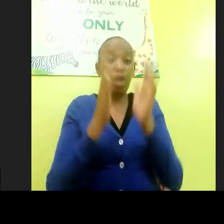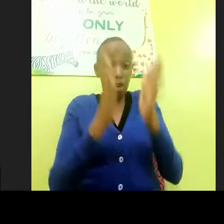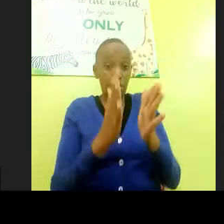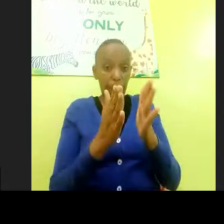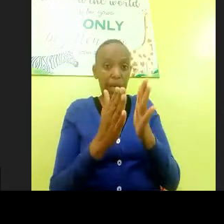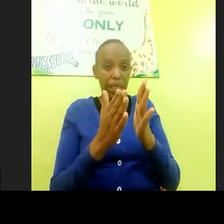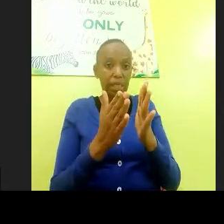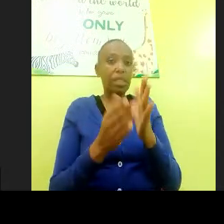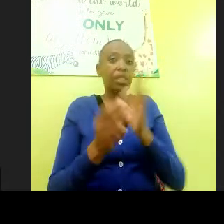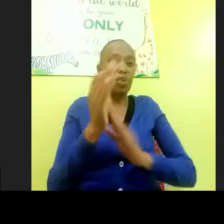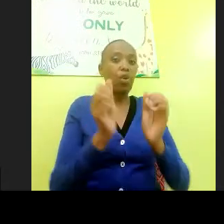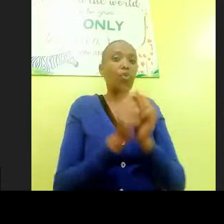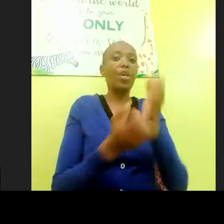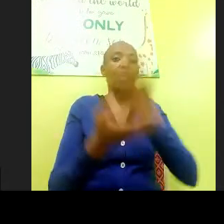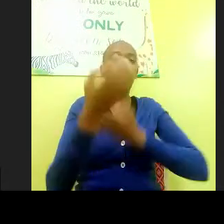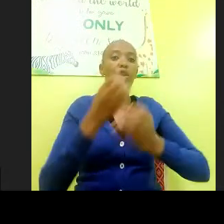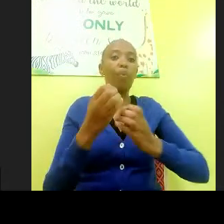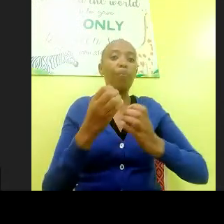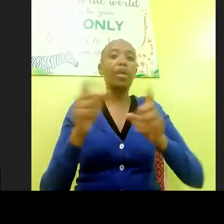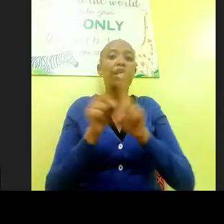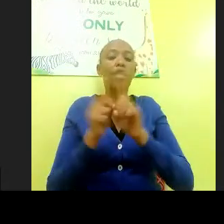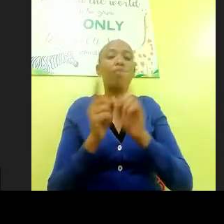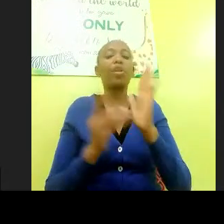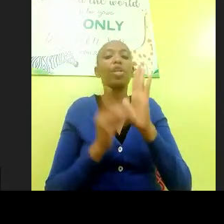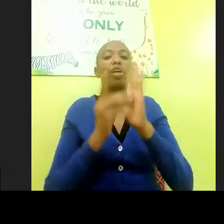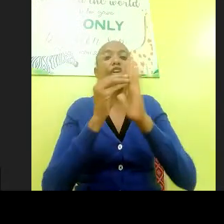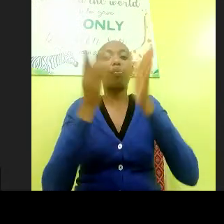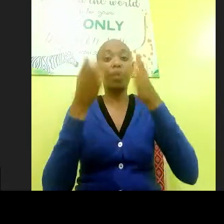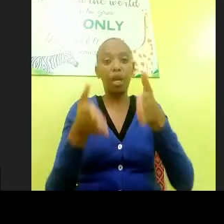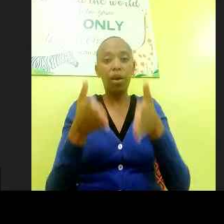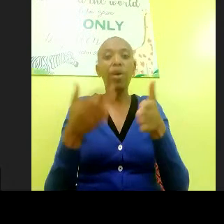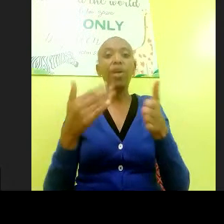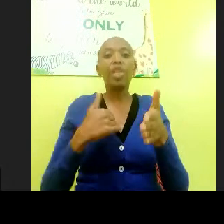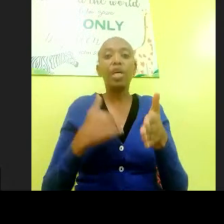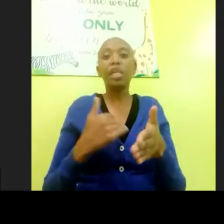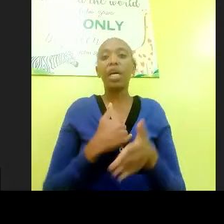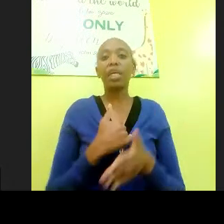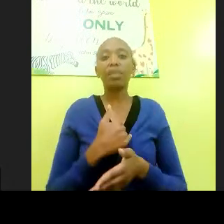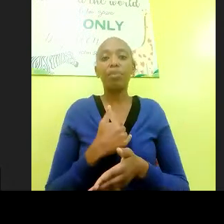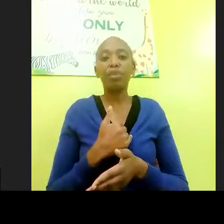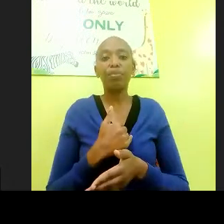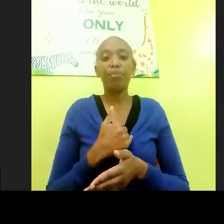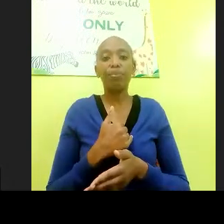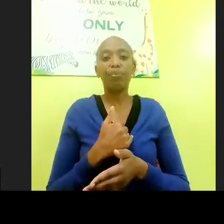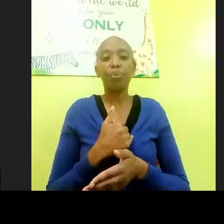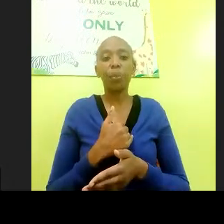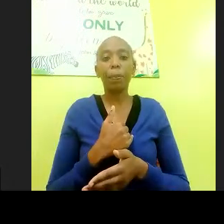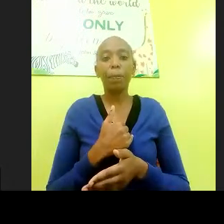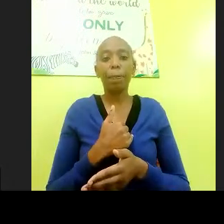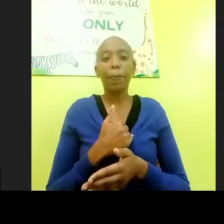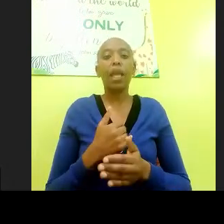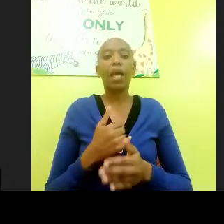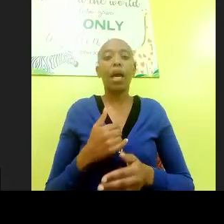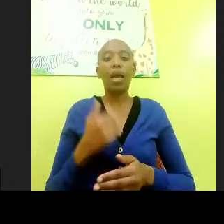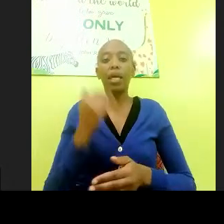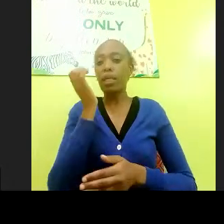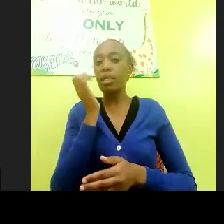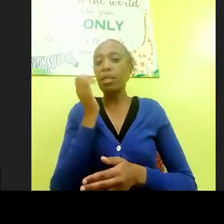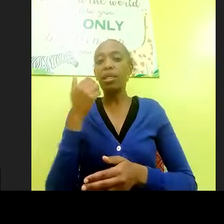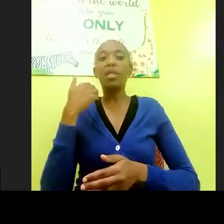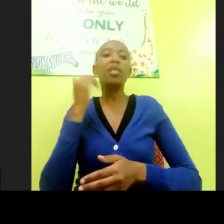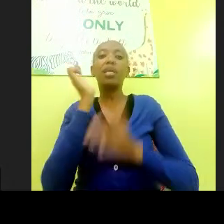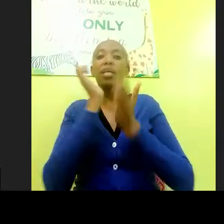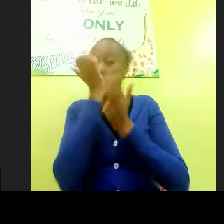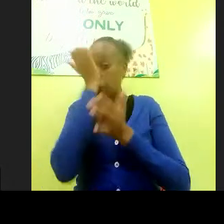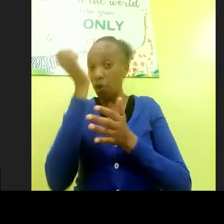with economic growth, and with development. So this has been underscored. So it is urgent